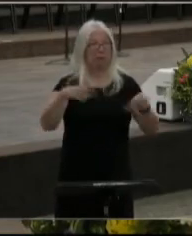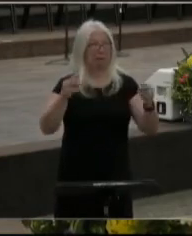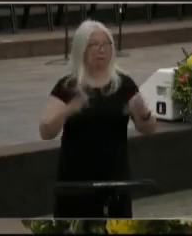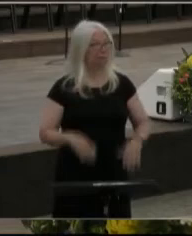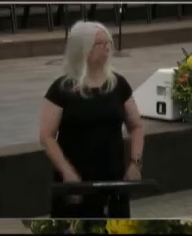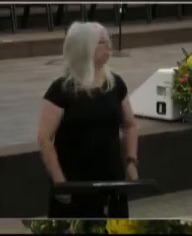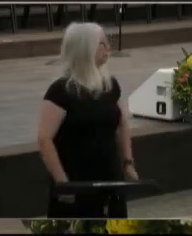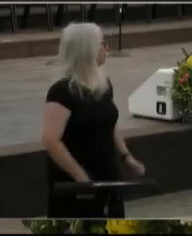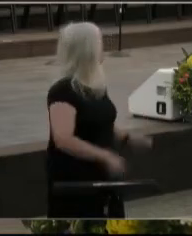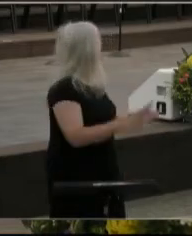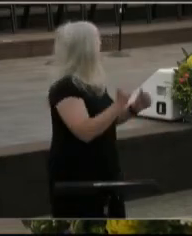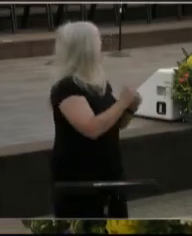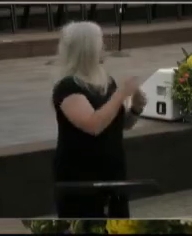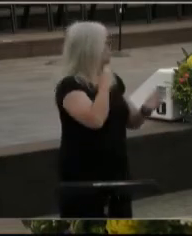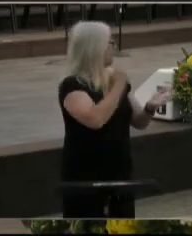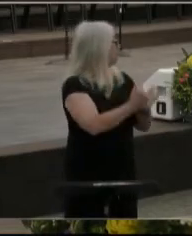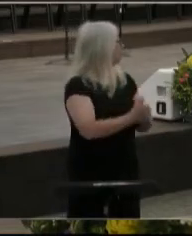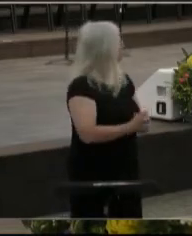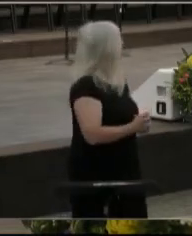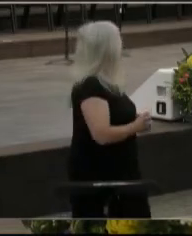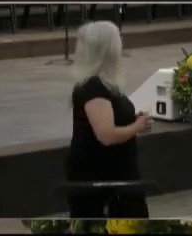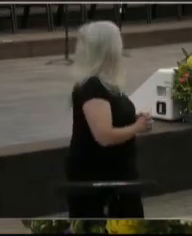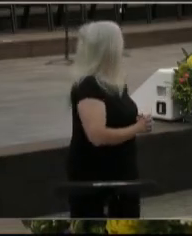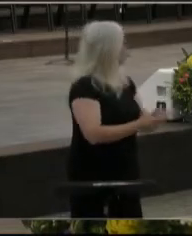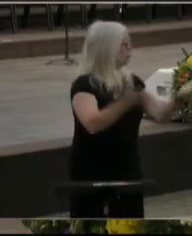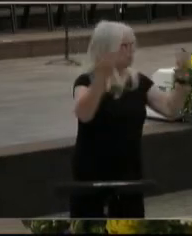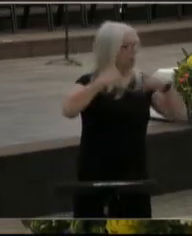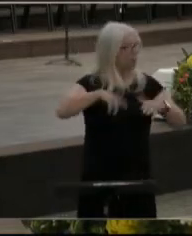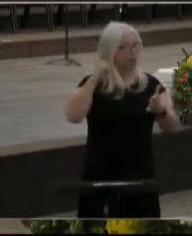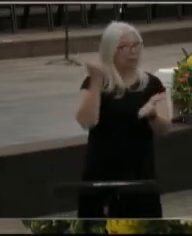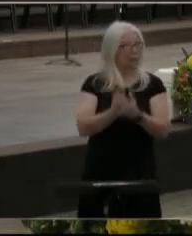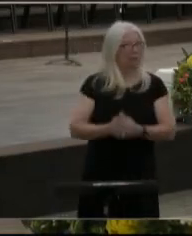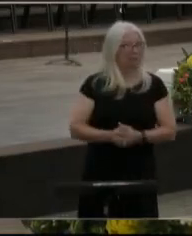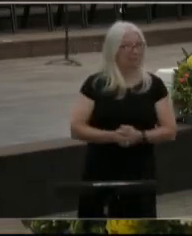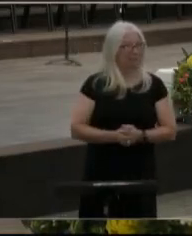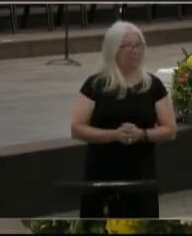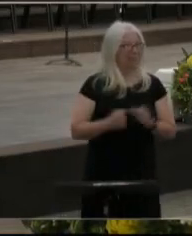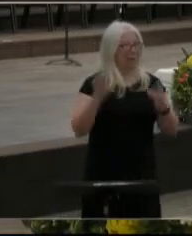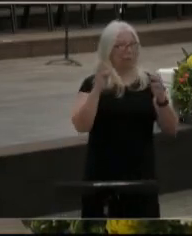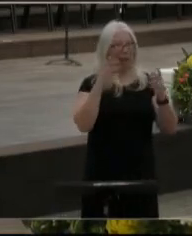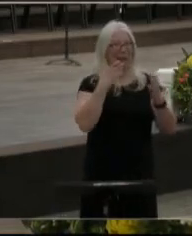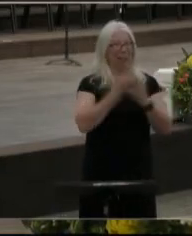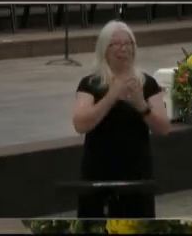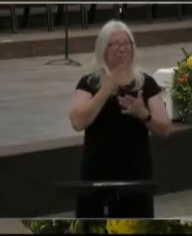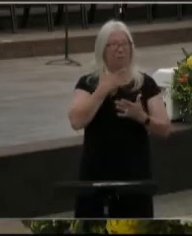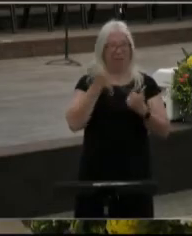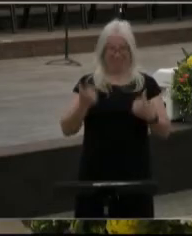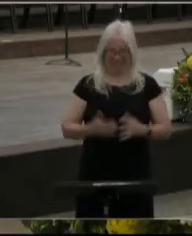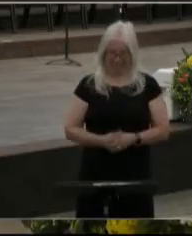okay? Y'all, if y'all still with me, say amen. Amen. If y'all coming back next week, say amen. Amen. Oh, wow, okay, good. I feel better.